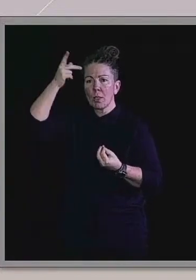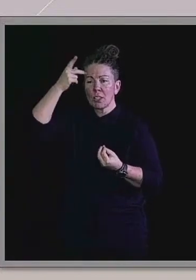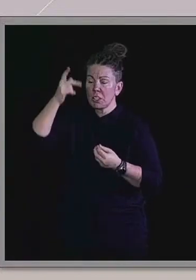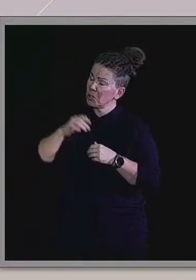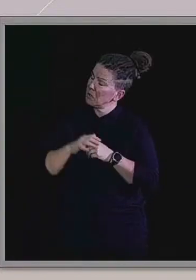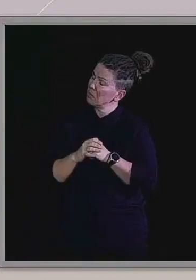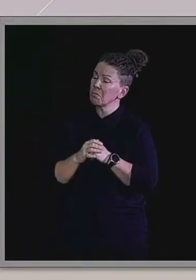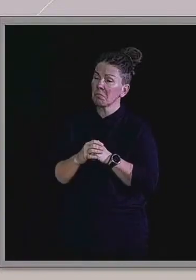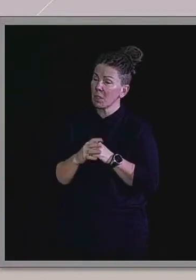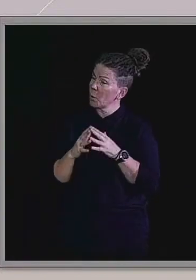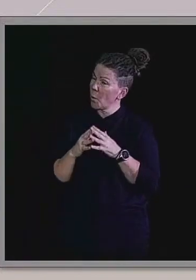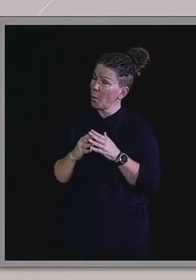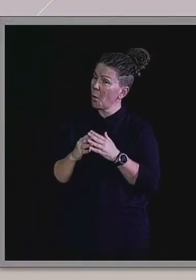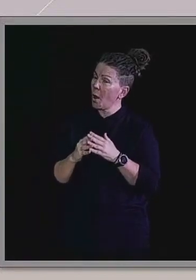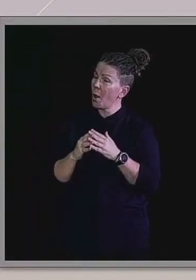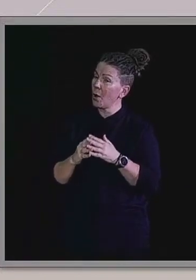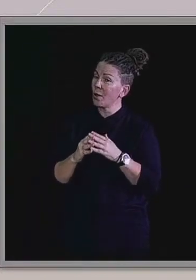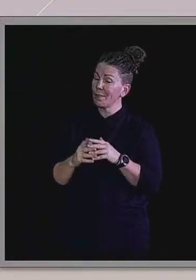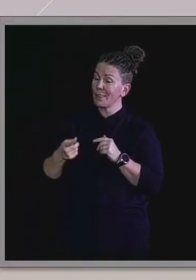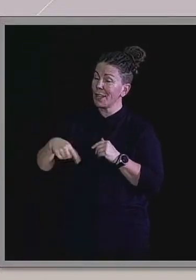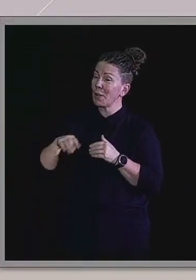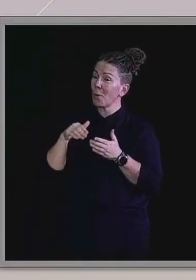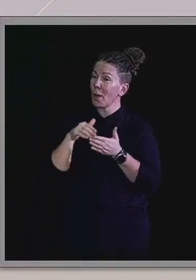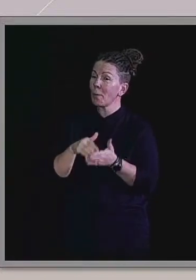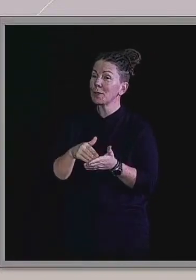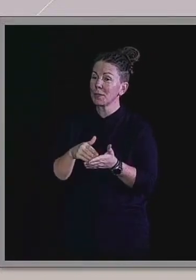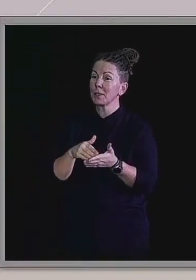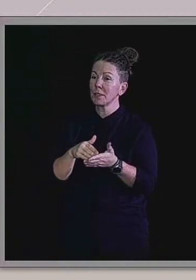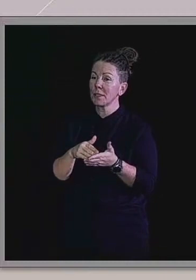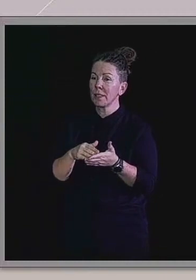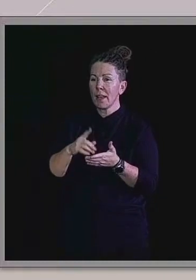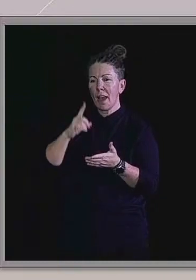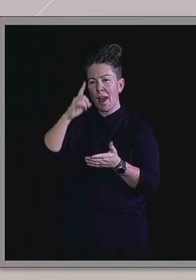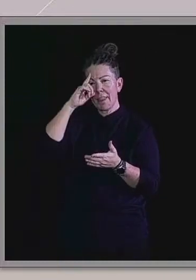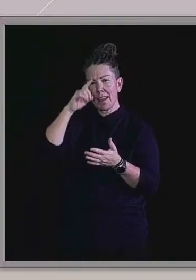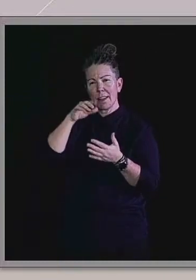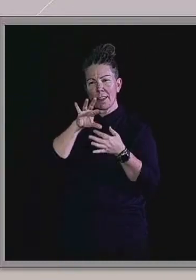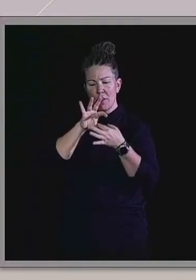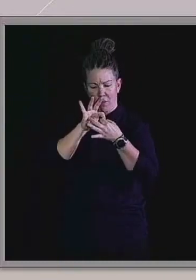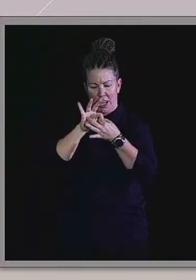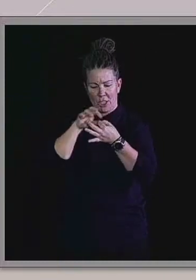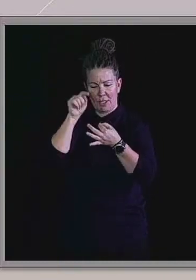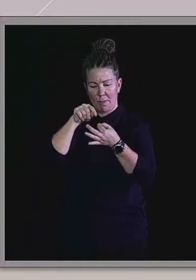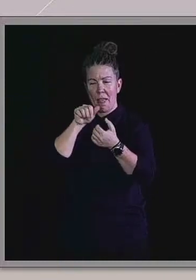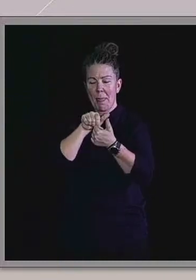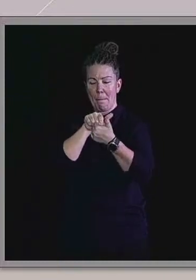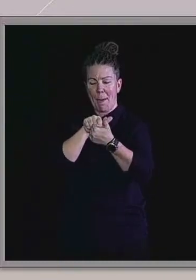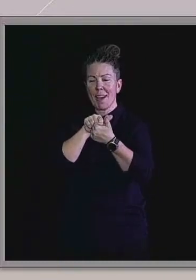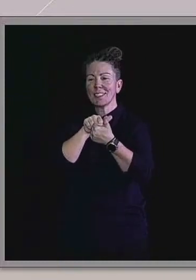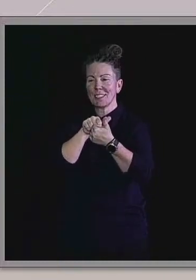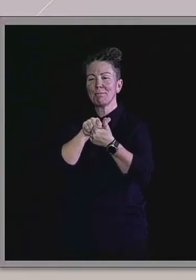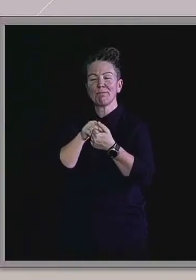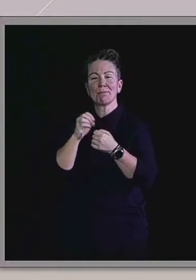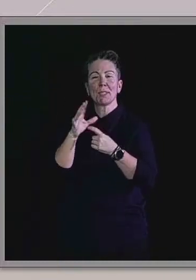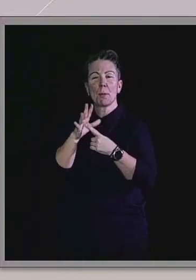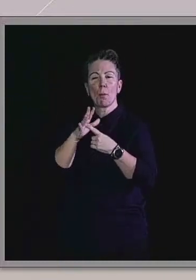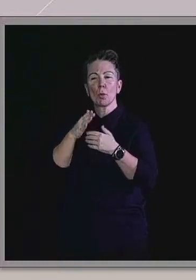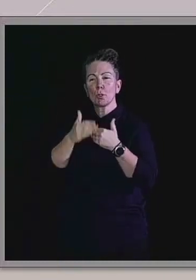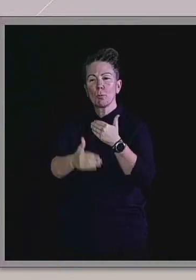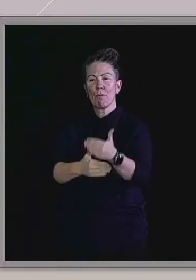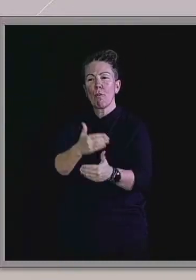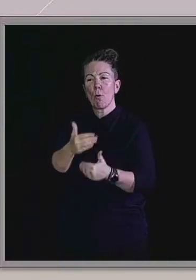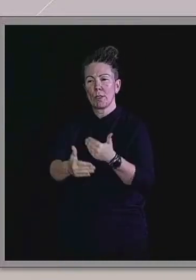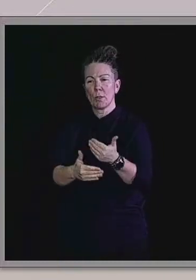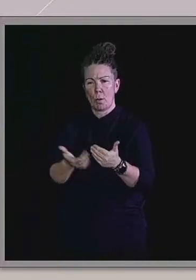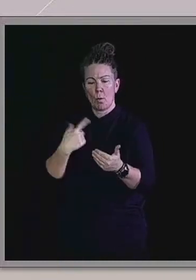So, it all helps. And I think relationship for us and partnerships has been one of our keys moving forward. And we want to